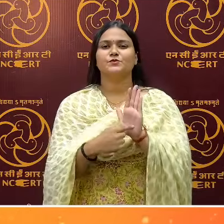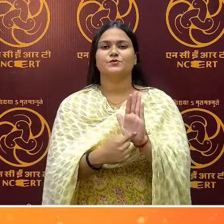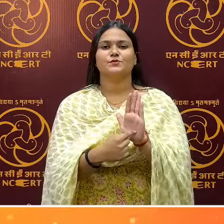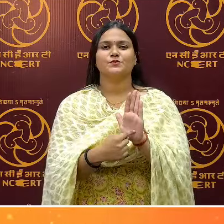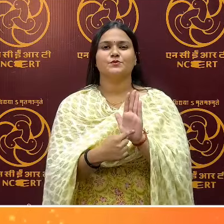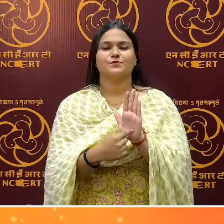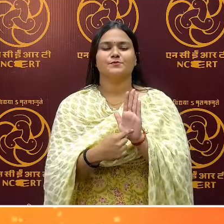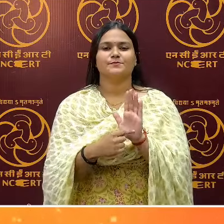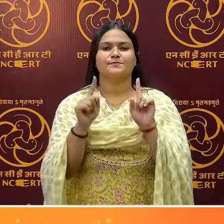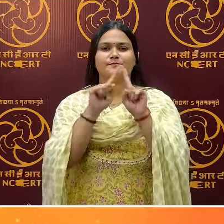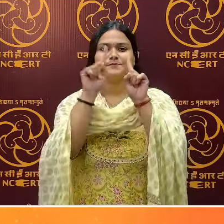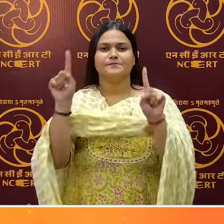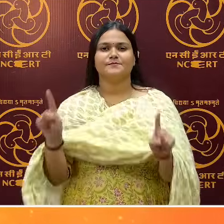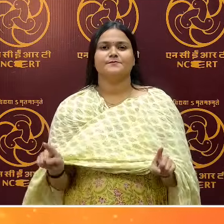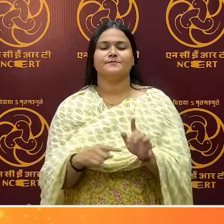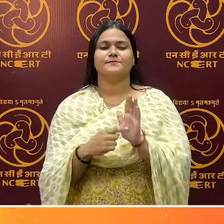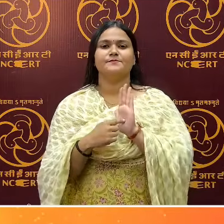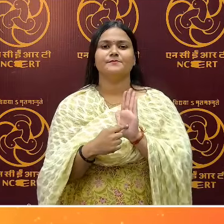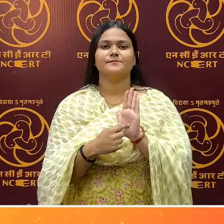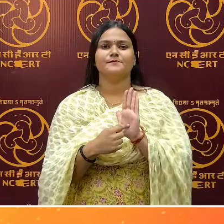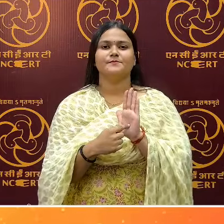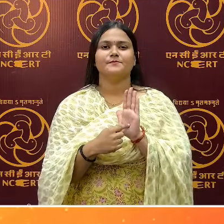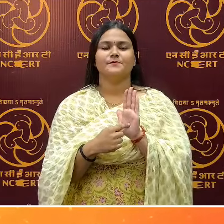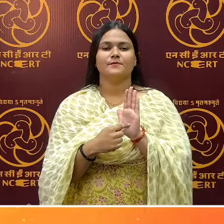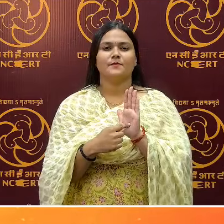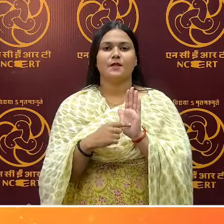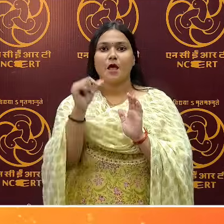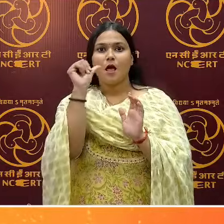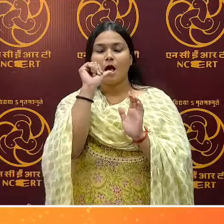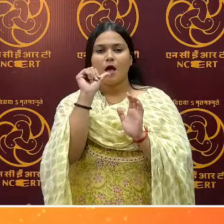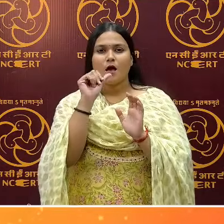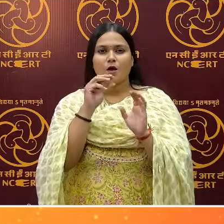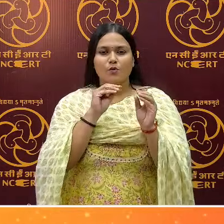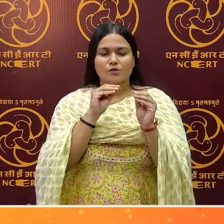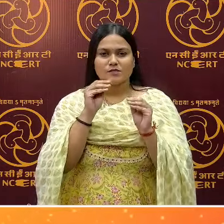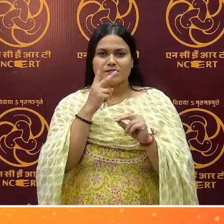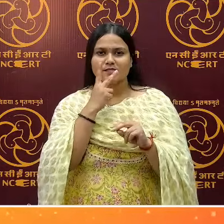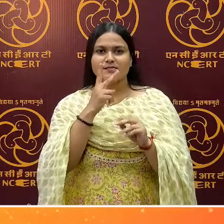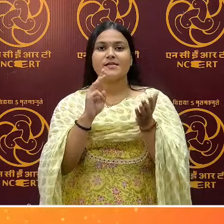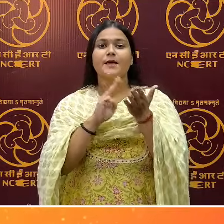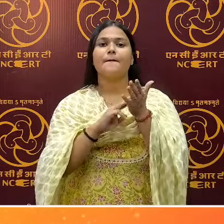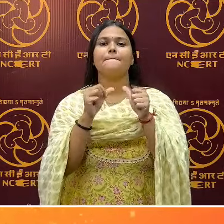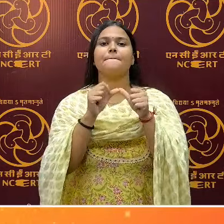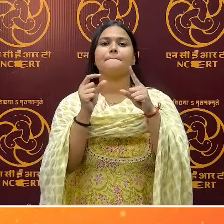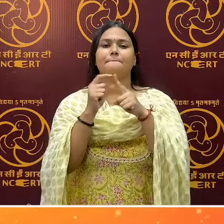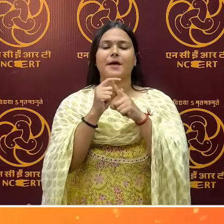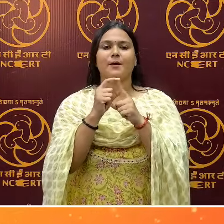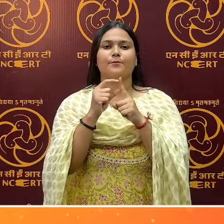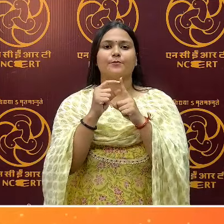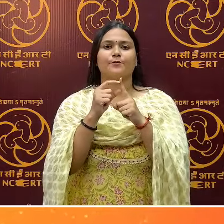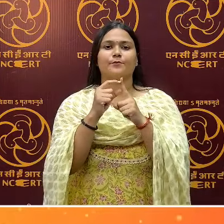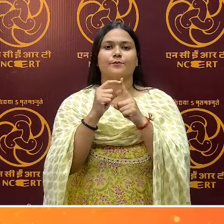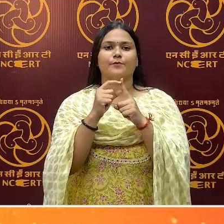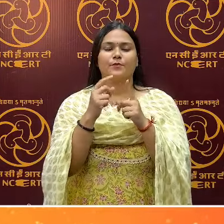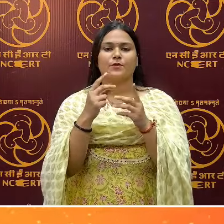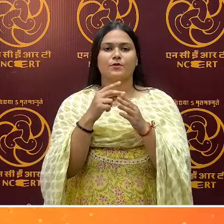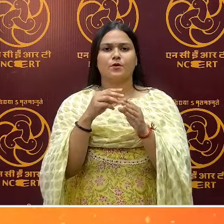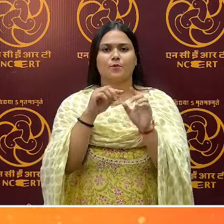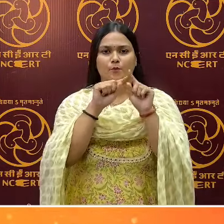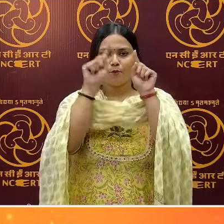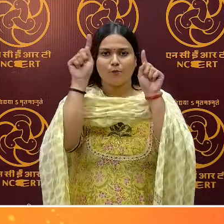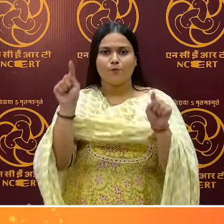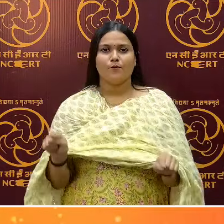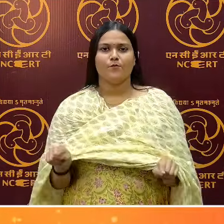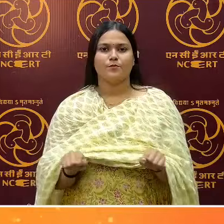Let's have a look. So it's a mind map, Tanvi ma'am, if you can see. It is a normal mind map just to cover up all the key concepts